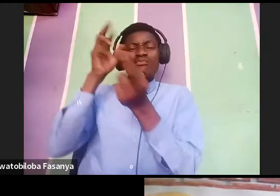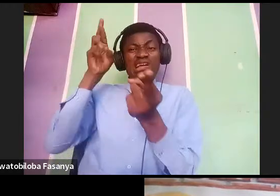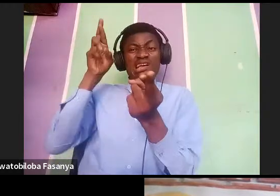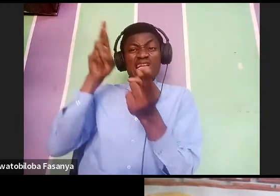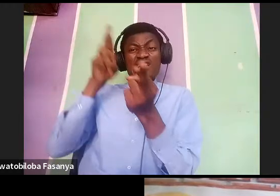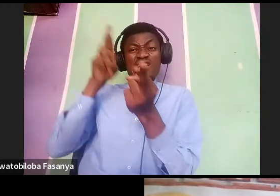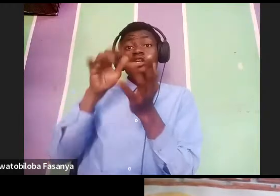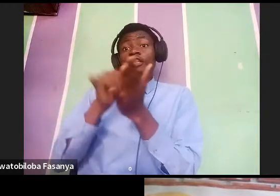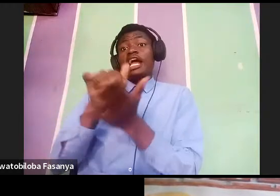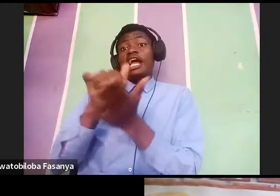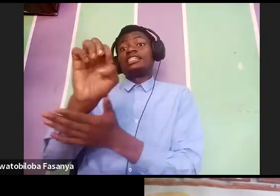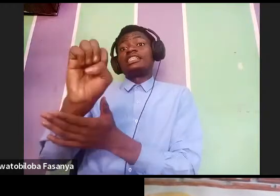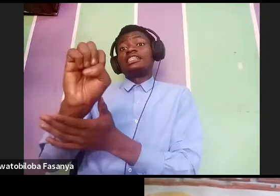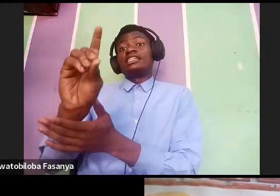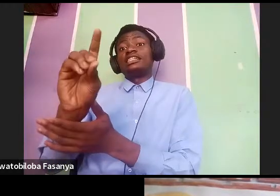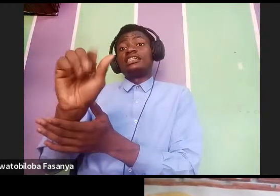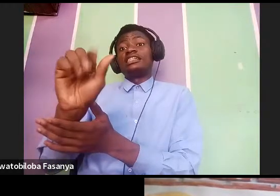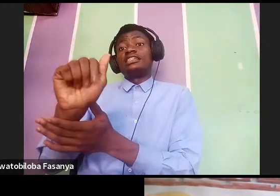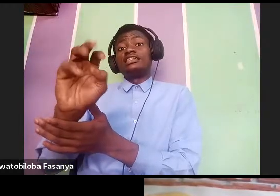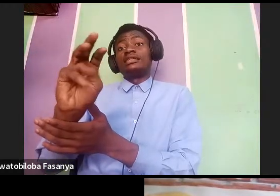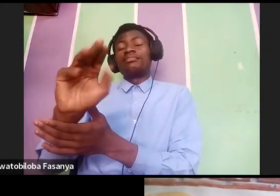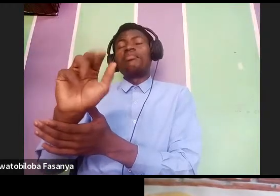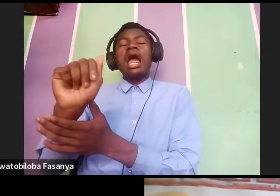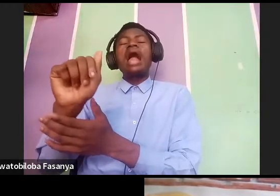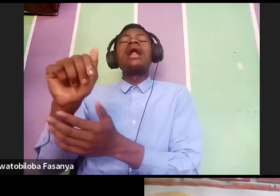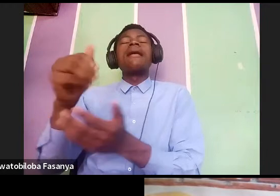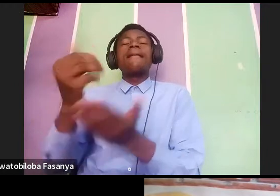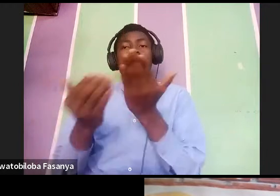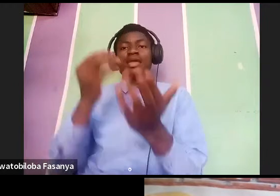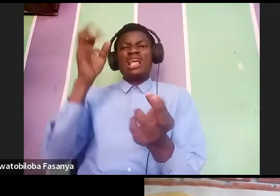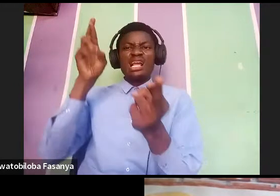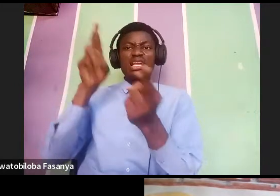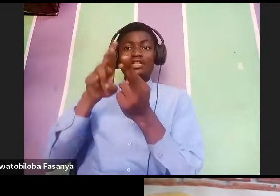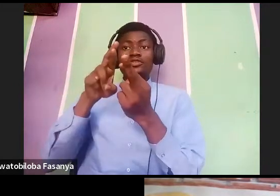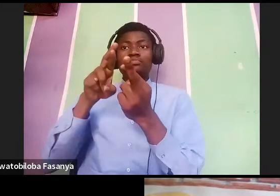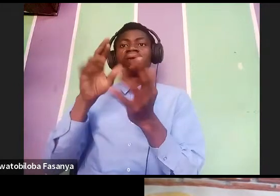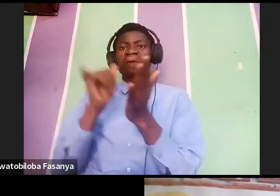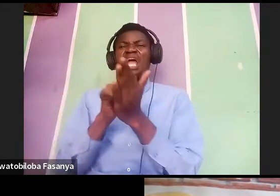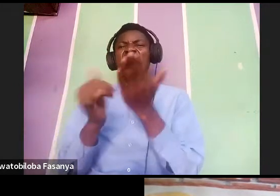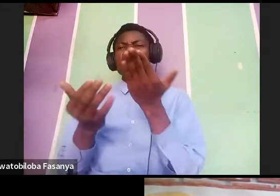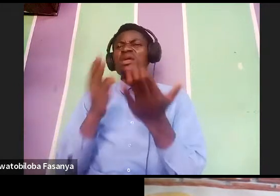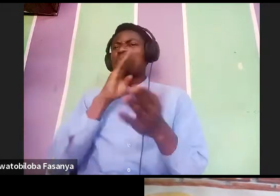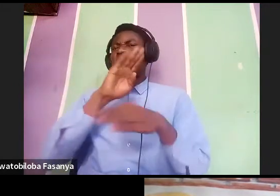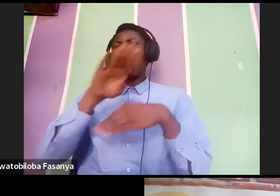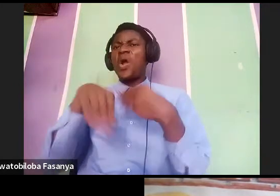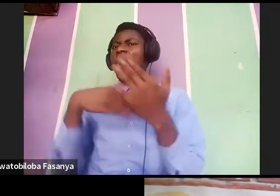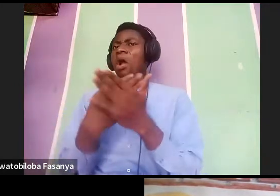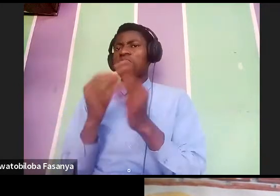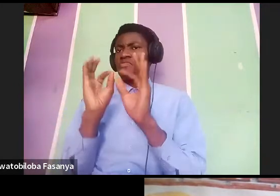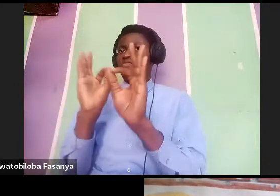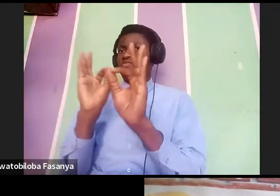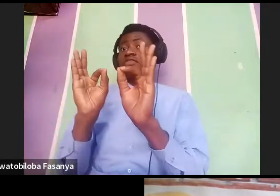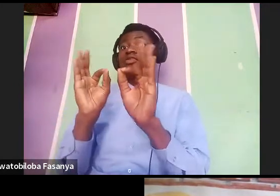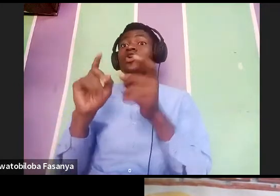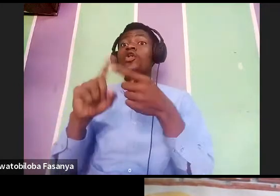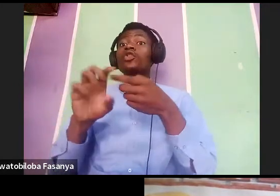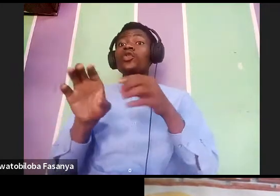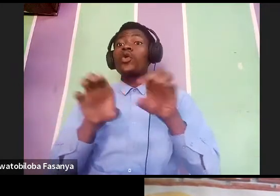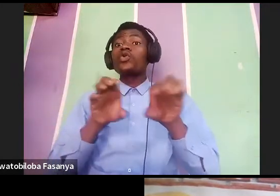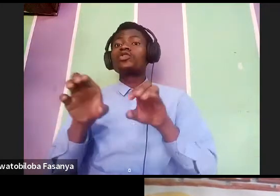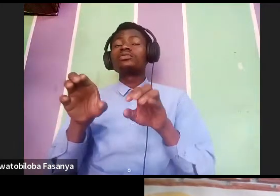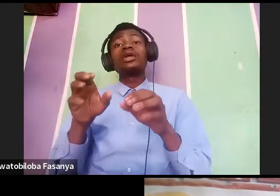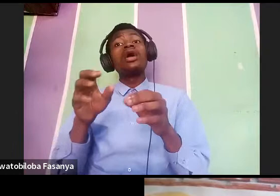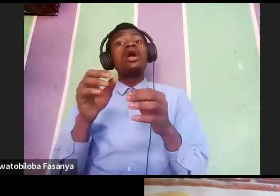bad. And eventually, that might be basically all that the person will need to do. If at all you need to add anything